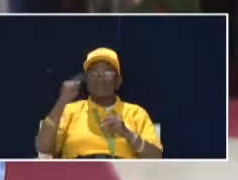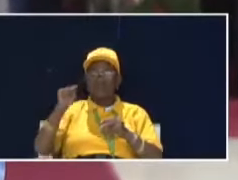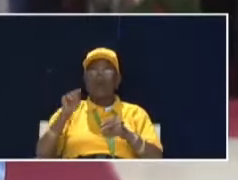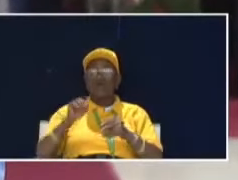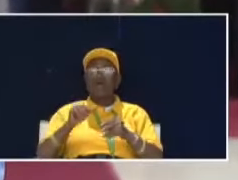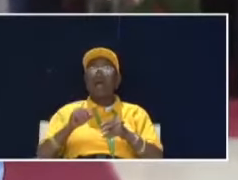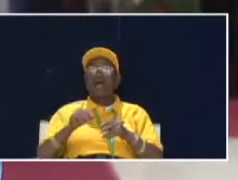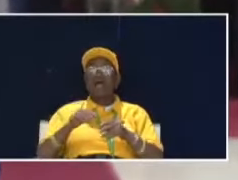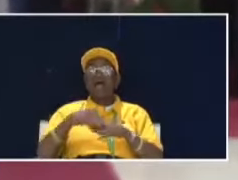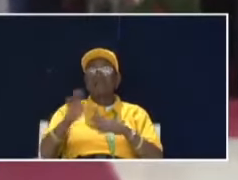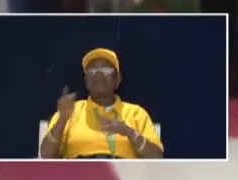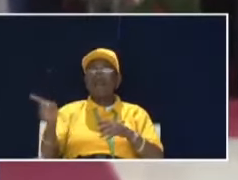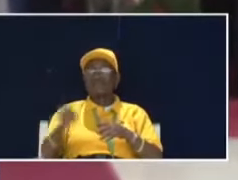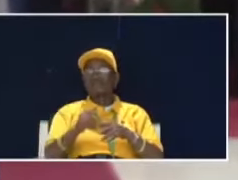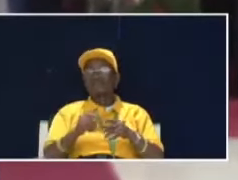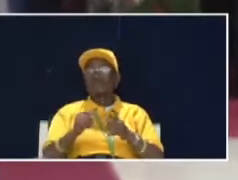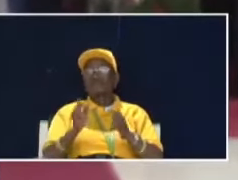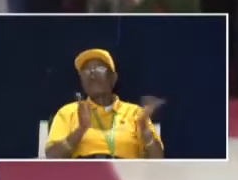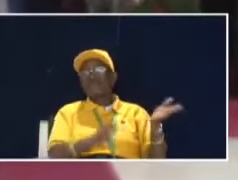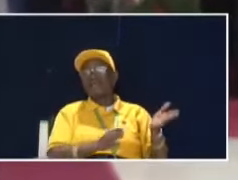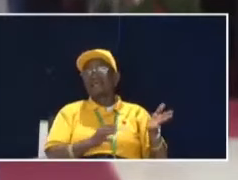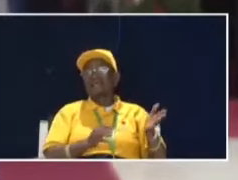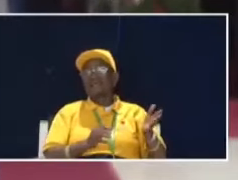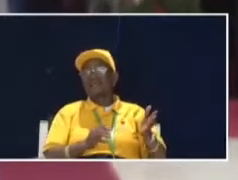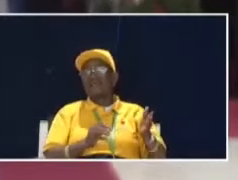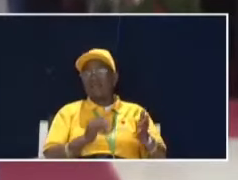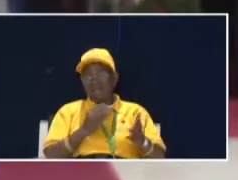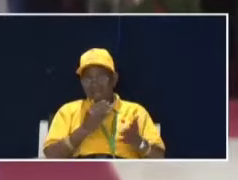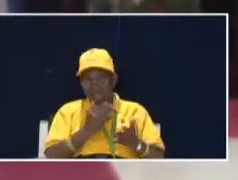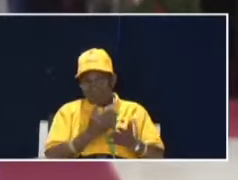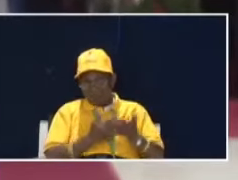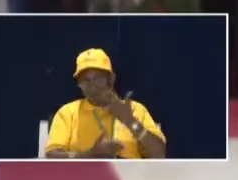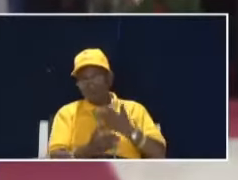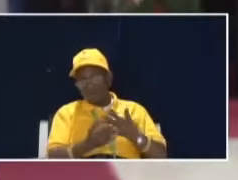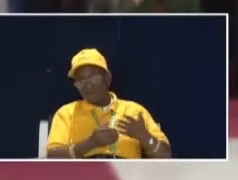you left gave birth to a baby.